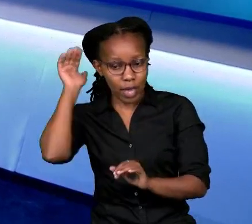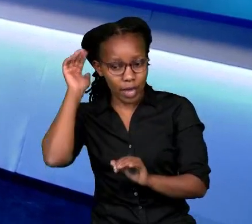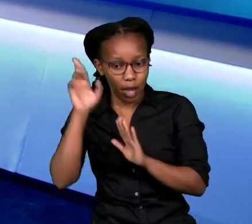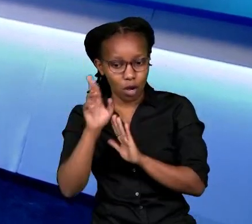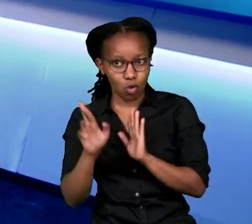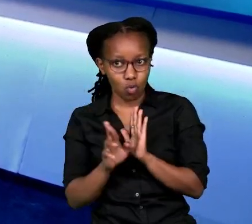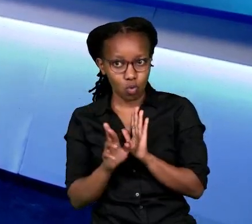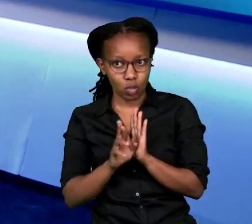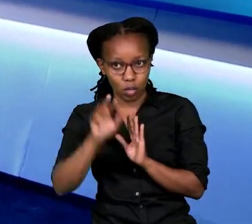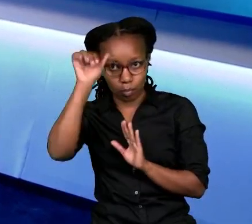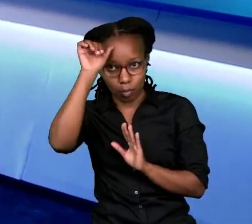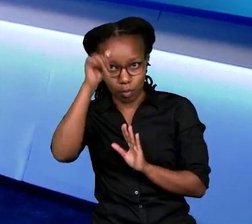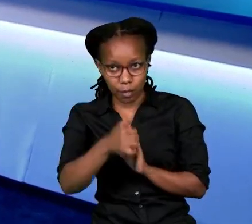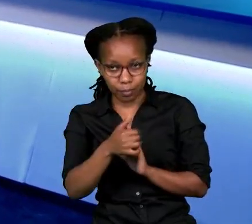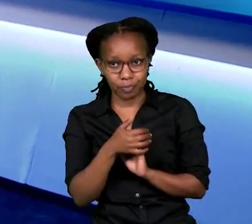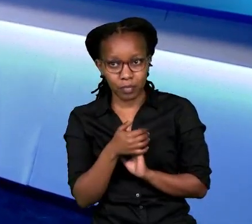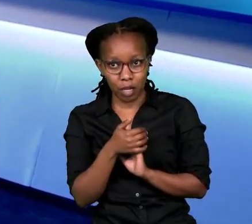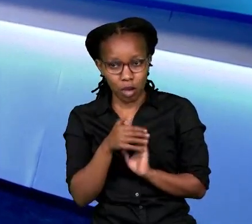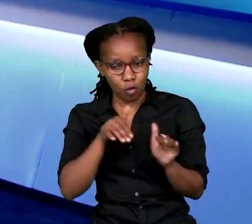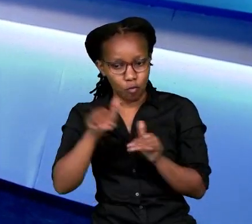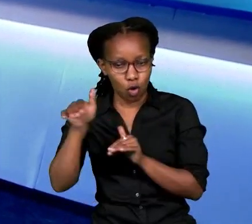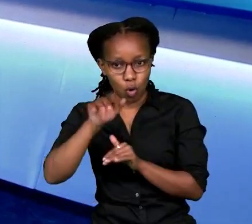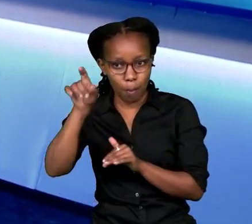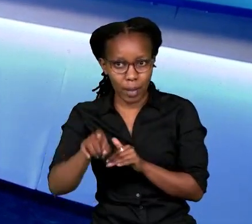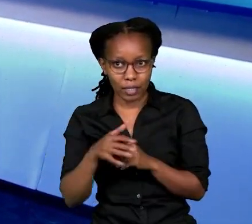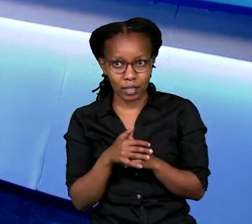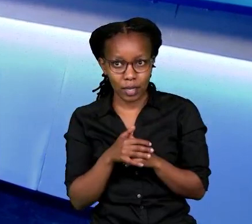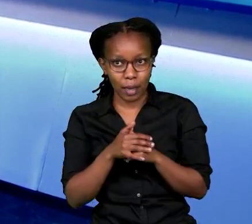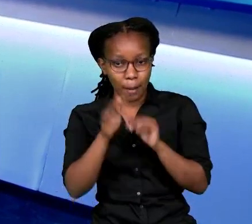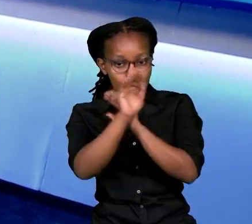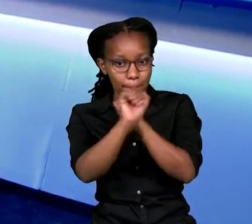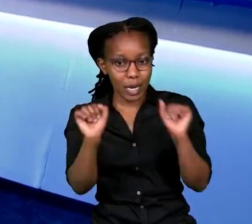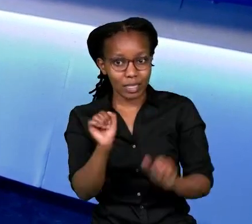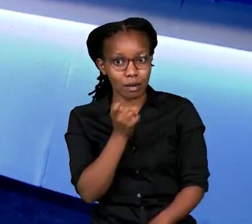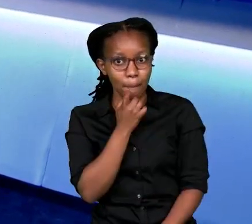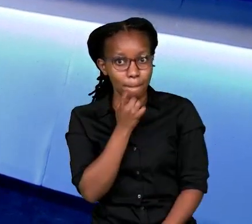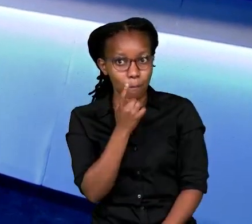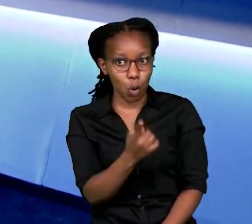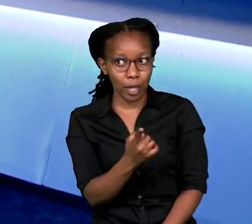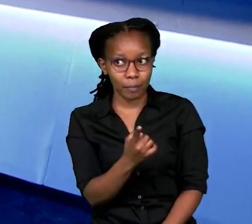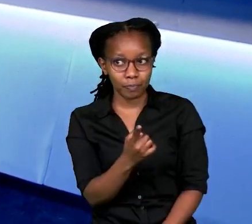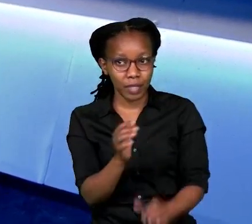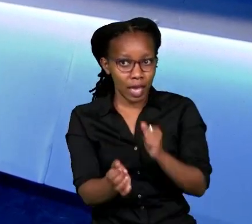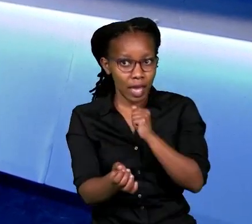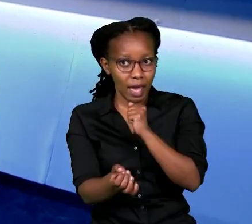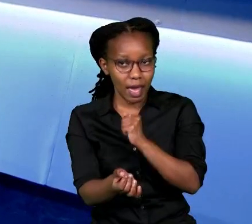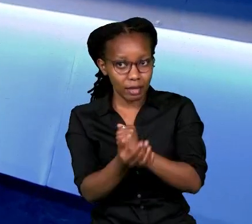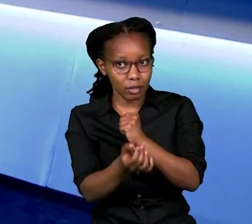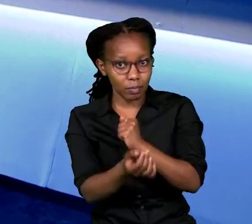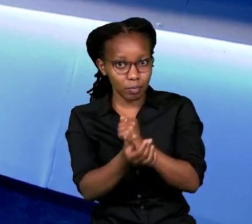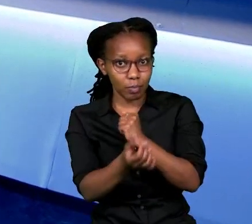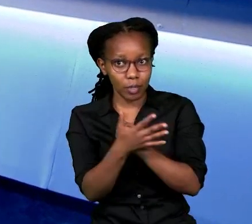wise. Do not disregard it. The thing is, President Moi was just trying to put it out here that